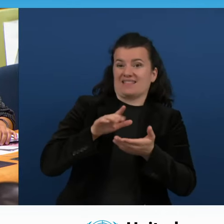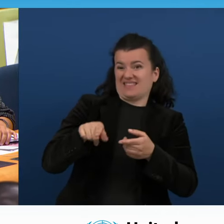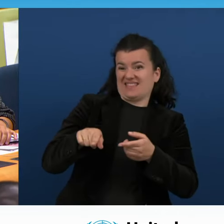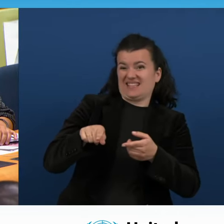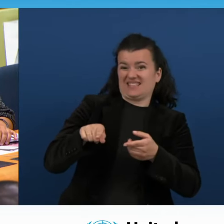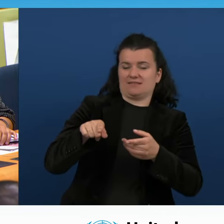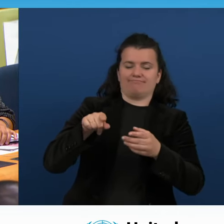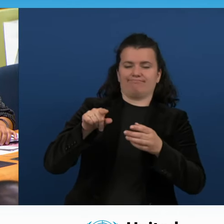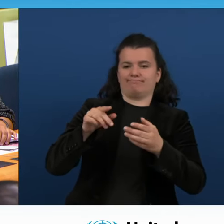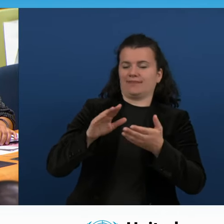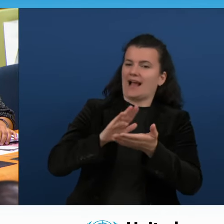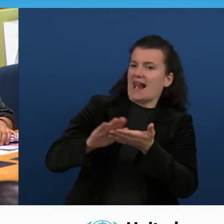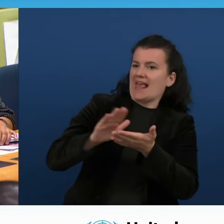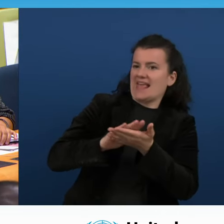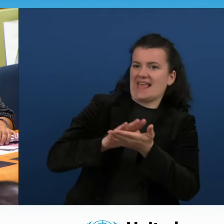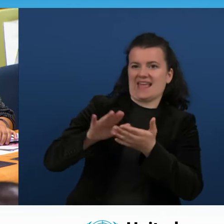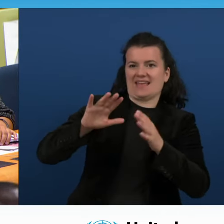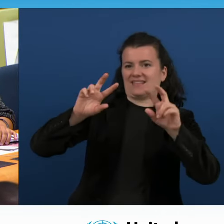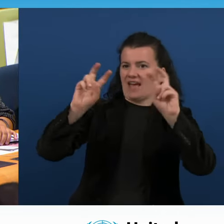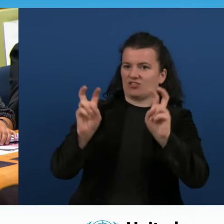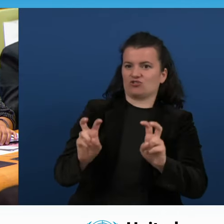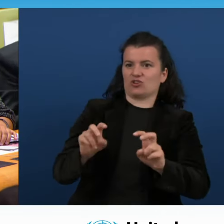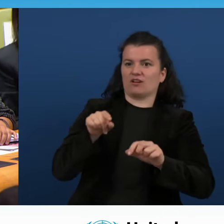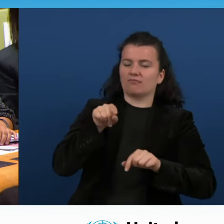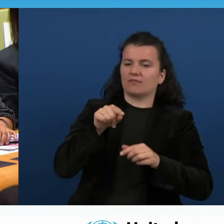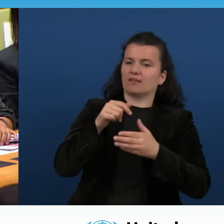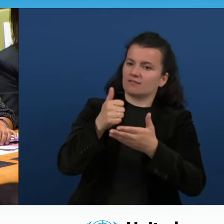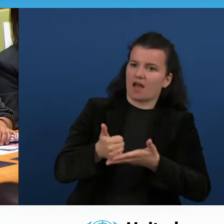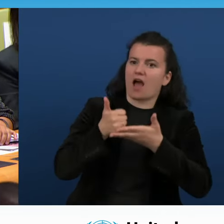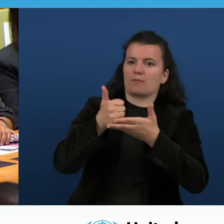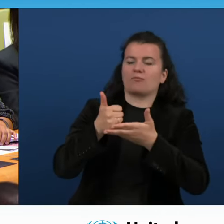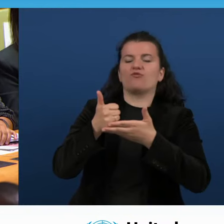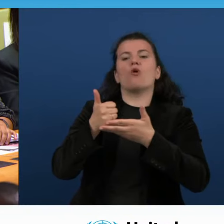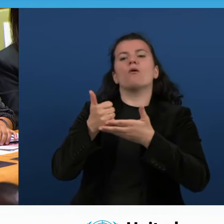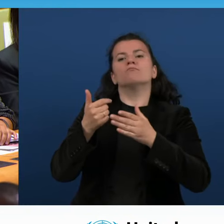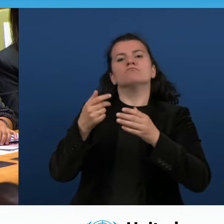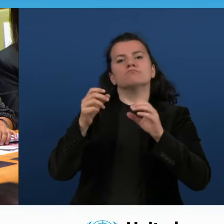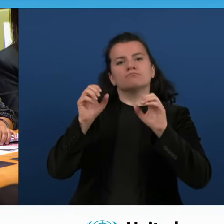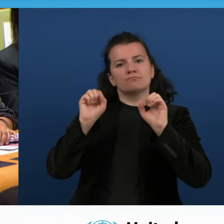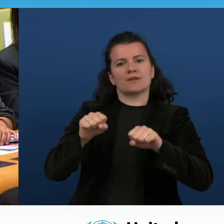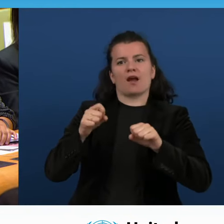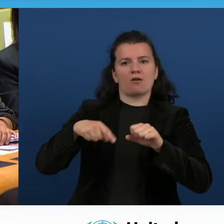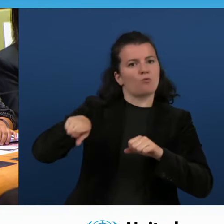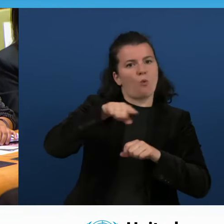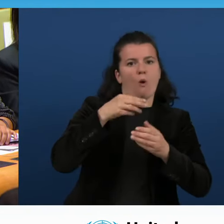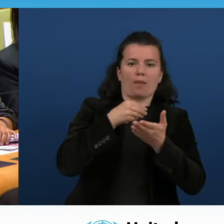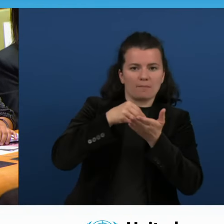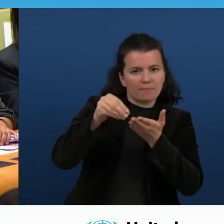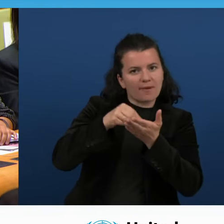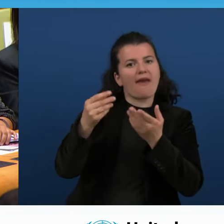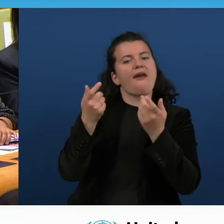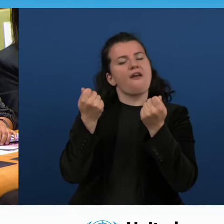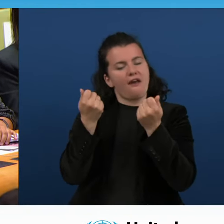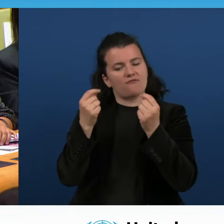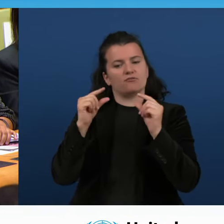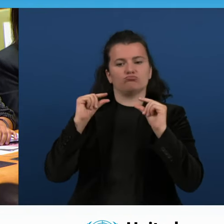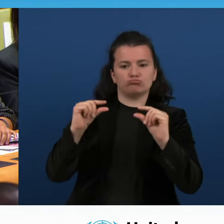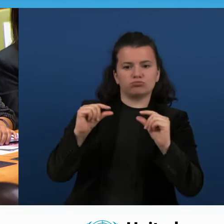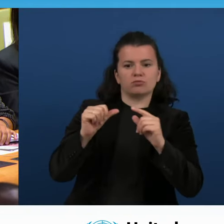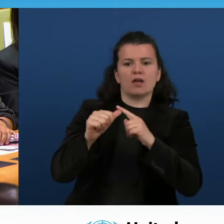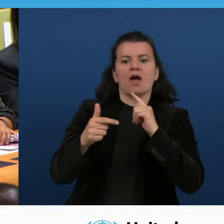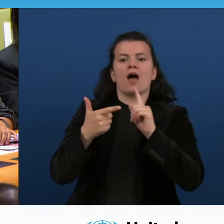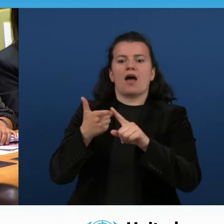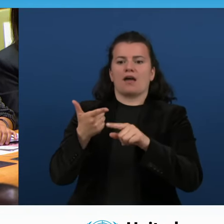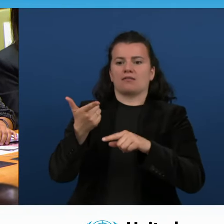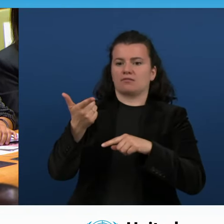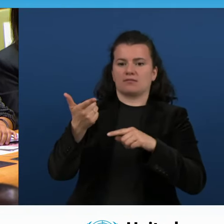to affordable, reliable, sustainable, and modern energy for all. At my company, which is Power China, young people are